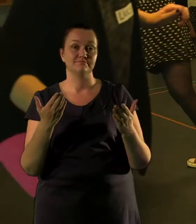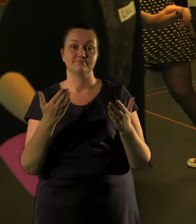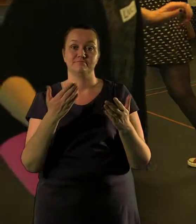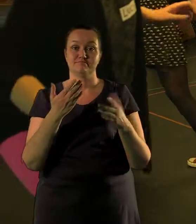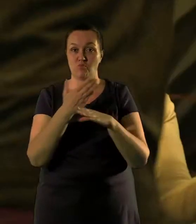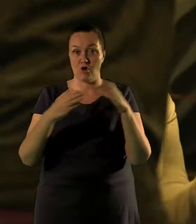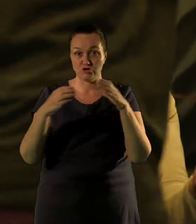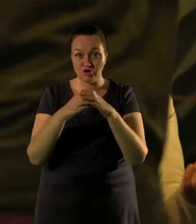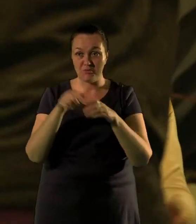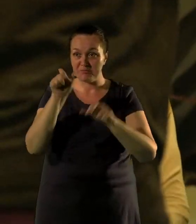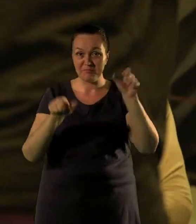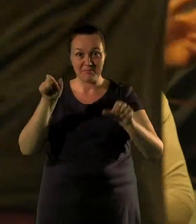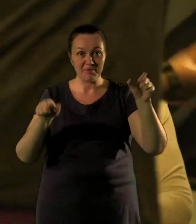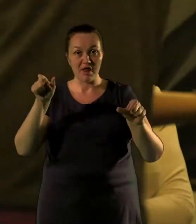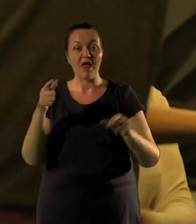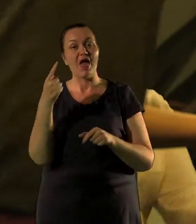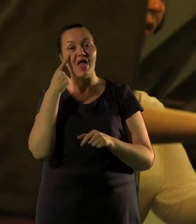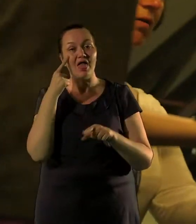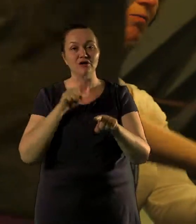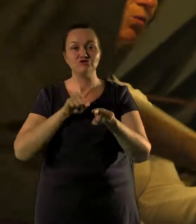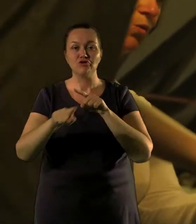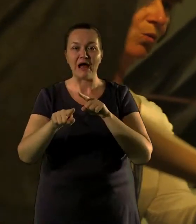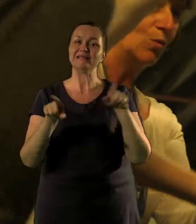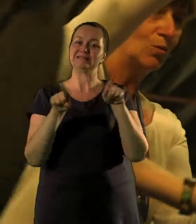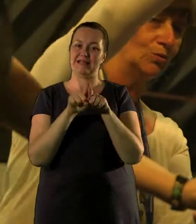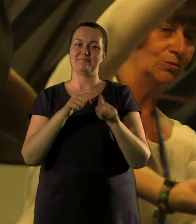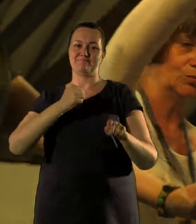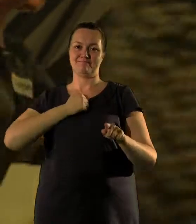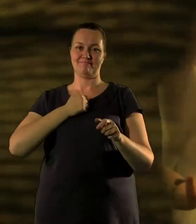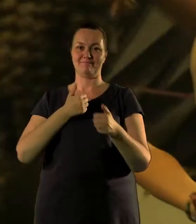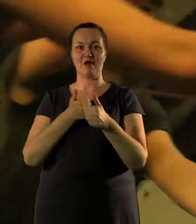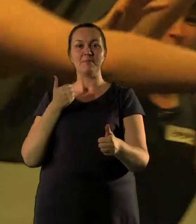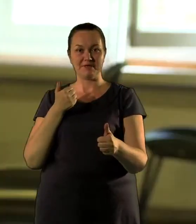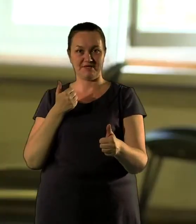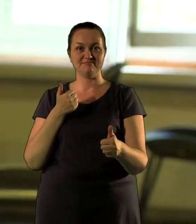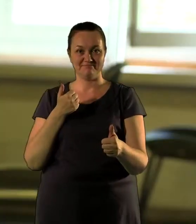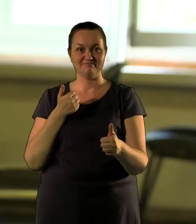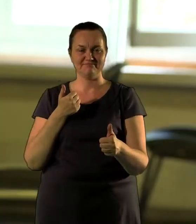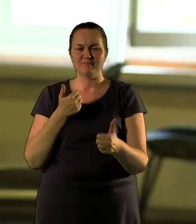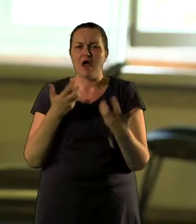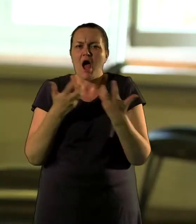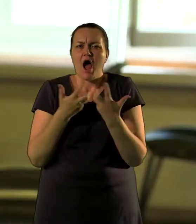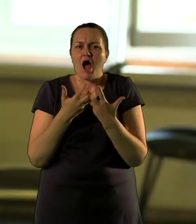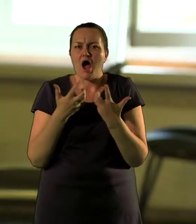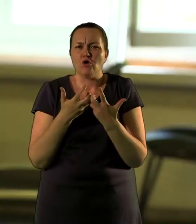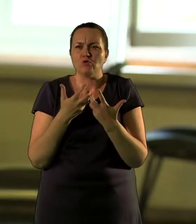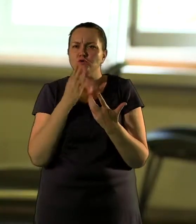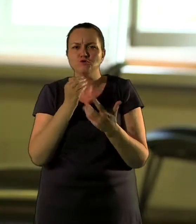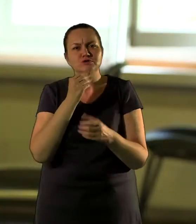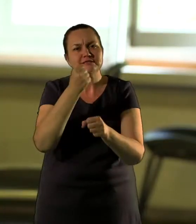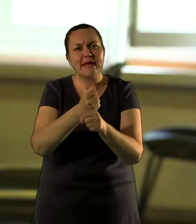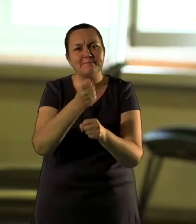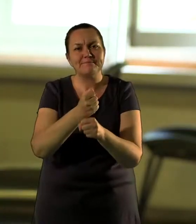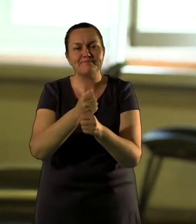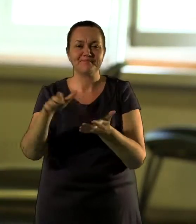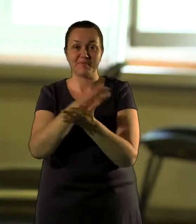what we are actually doing in the company, how I use games to make the participants forget